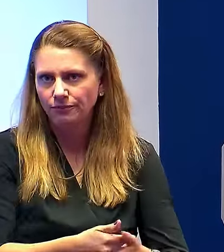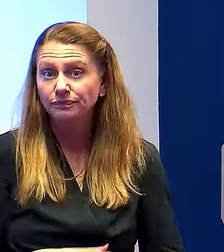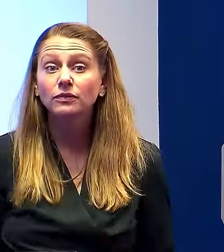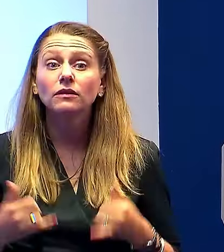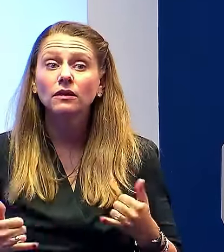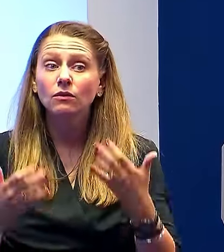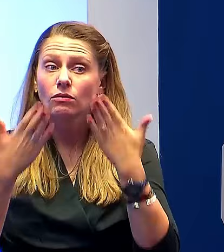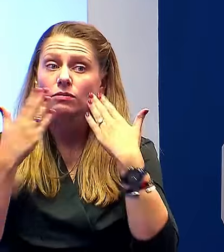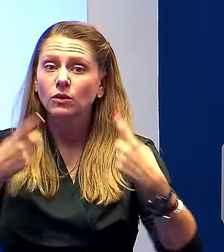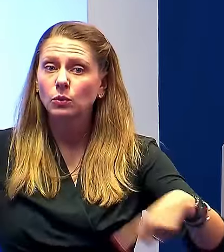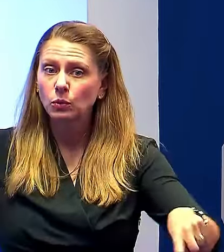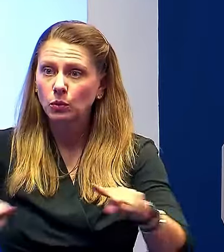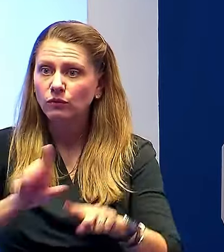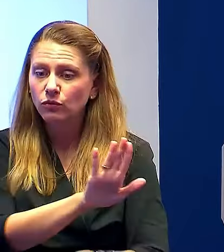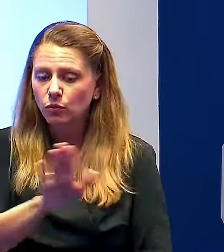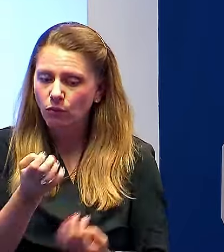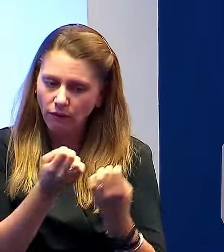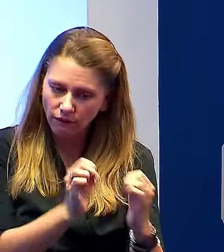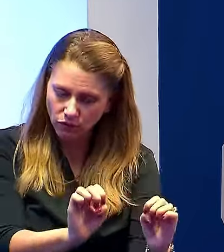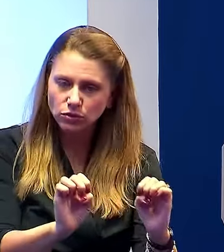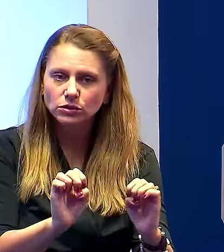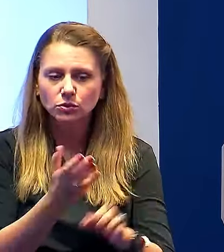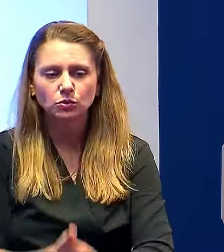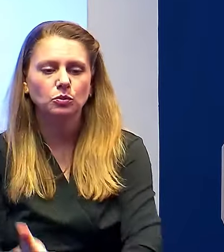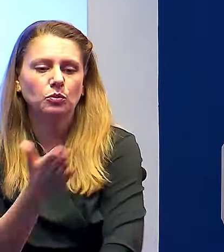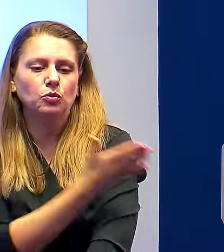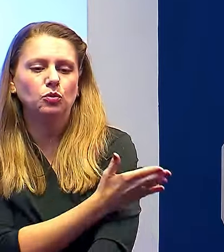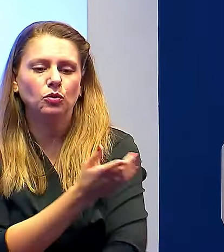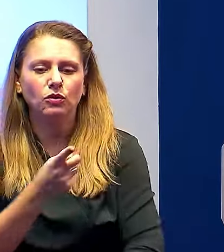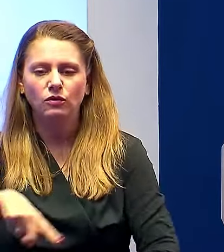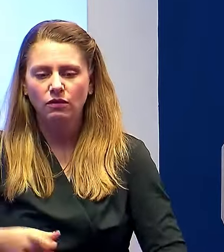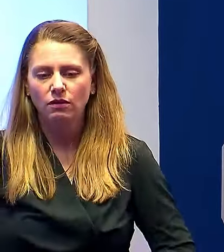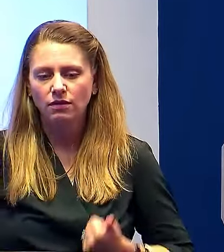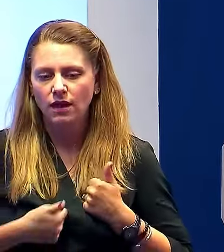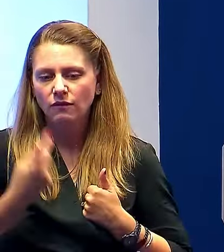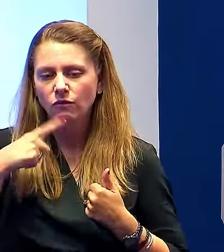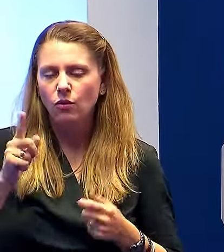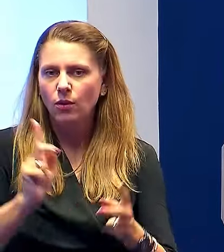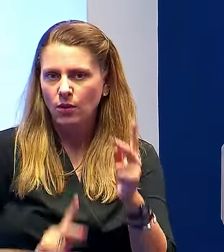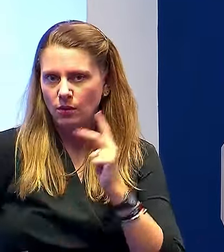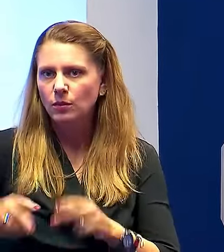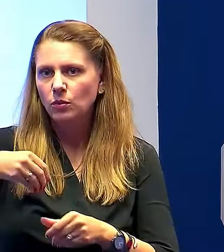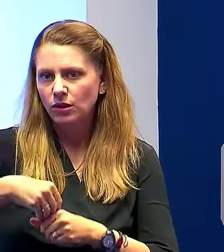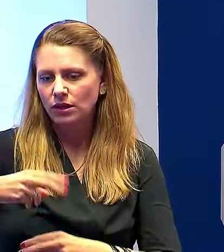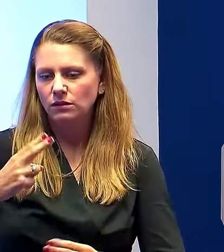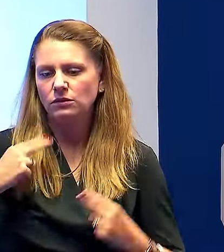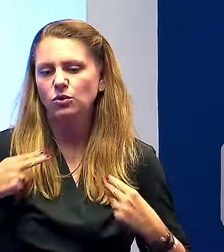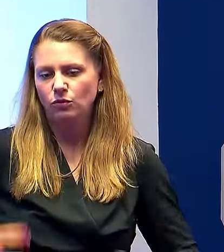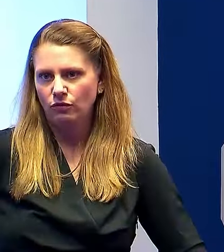for your efforts to improve the lives of our men and women in uniform. Thank you very much.